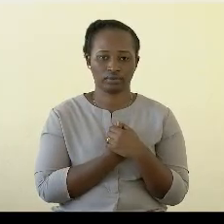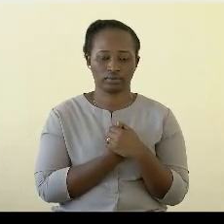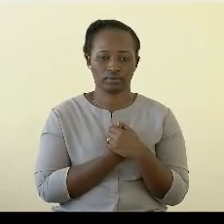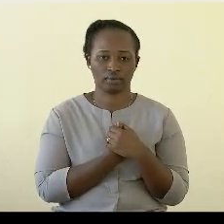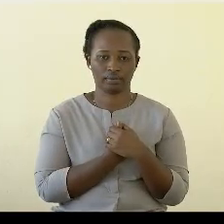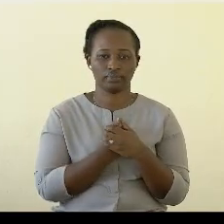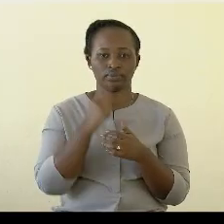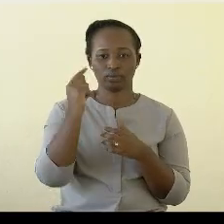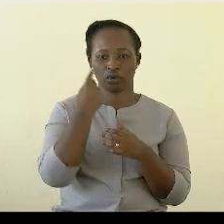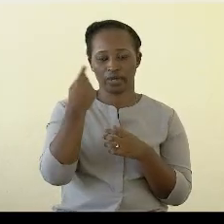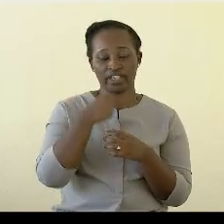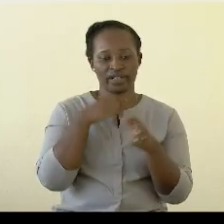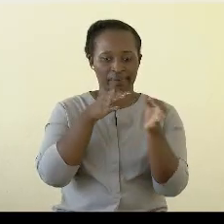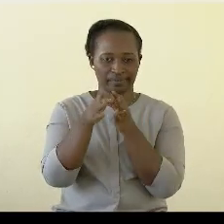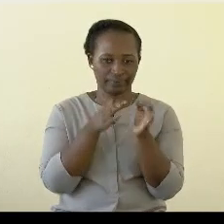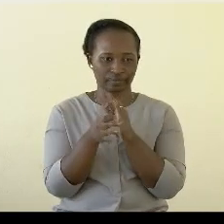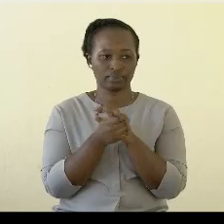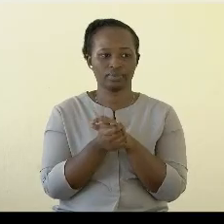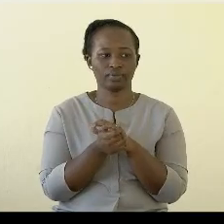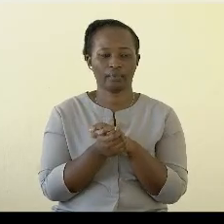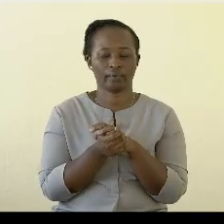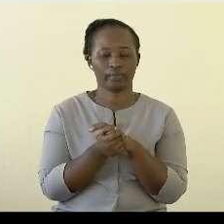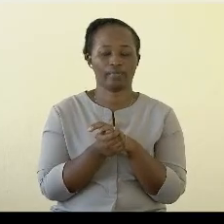And it's only that I'm going to do for you.